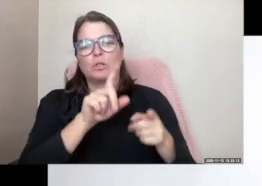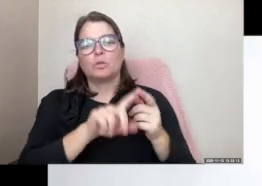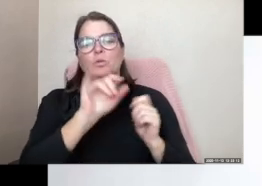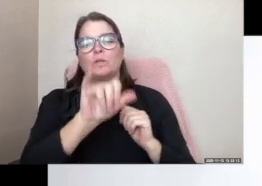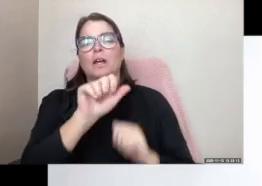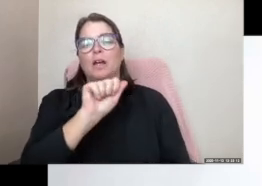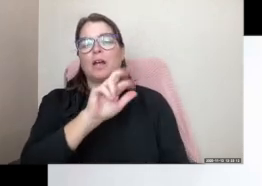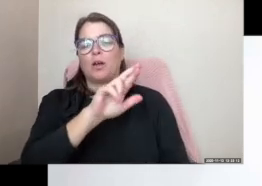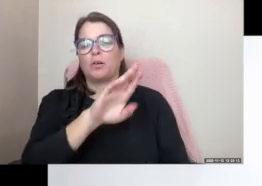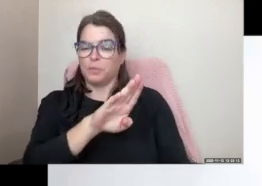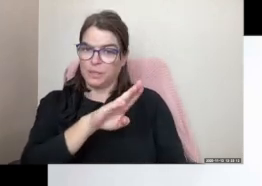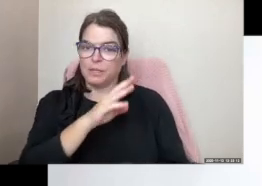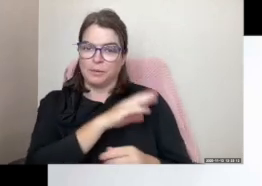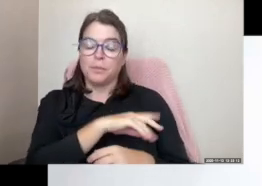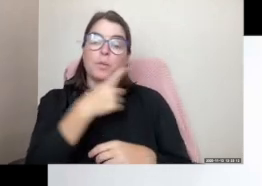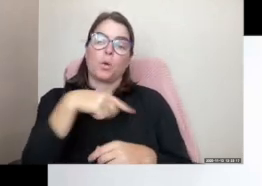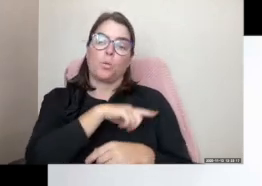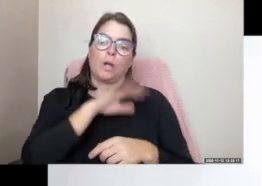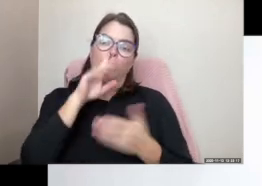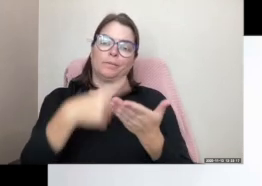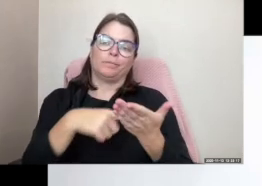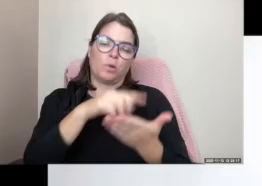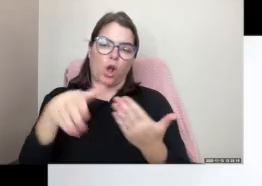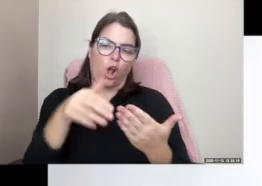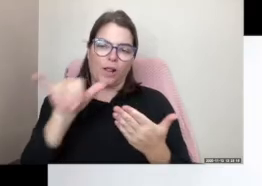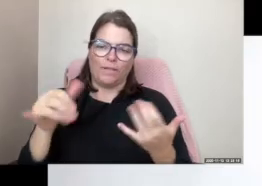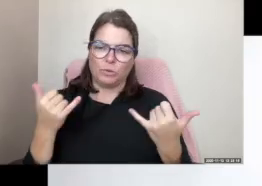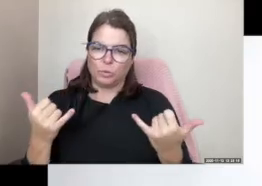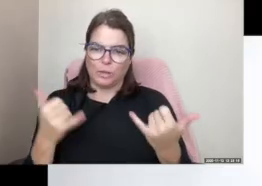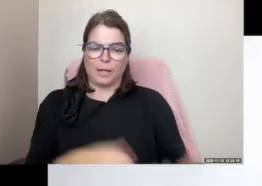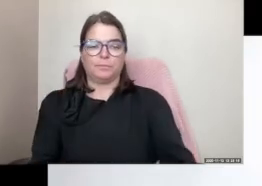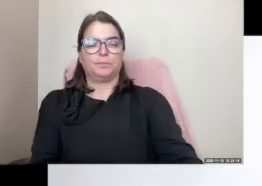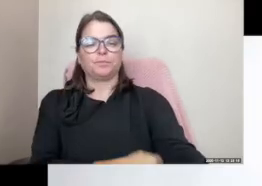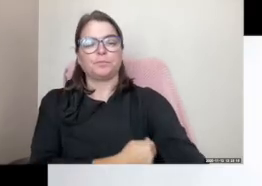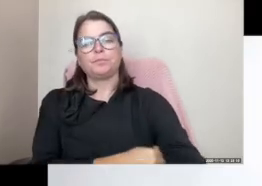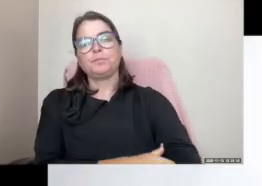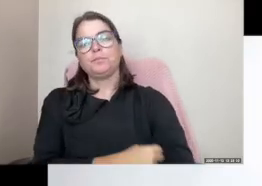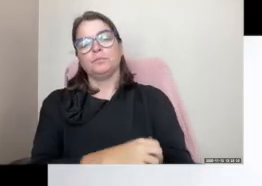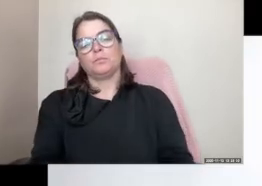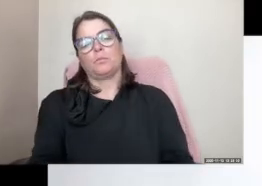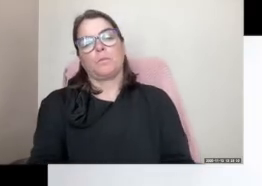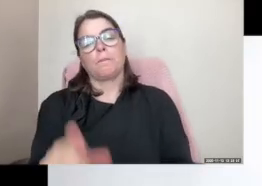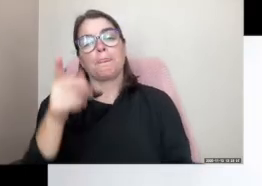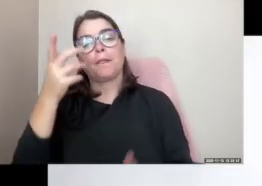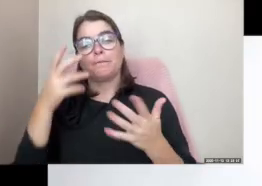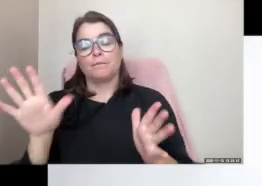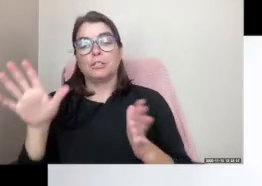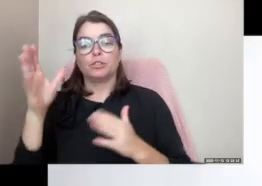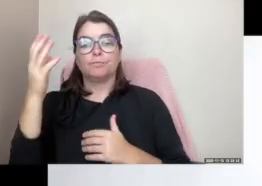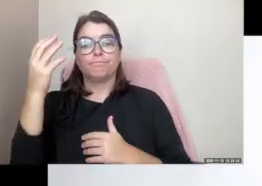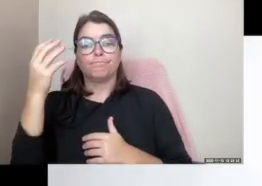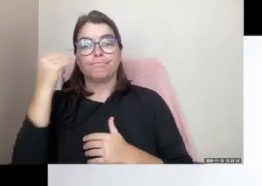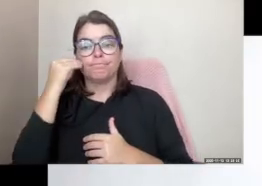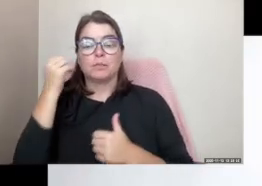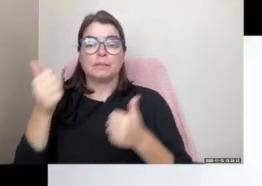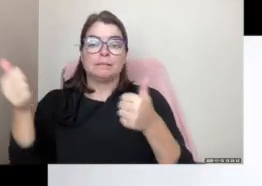covers the spectrum of heavy duty investments that have historically been allocated to the Air Resources Board. So we're going to